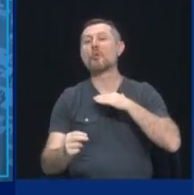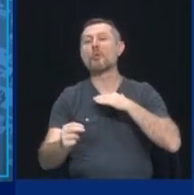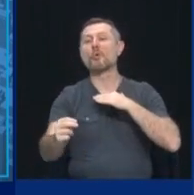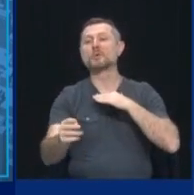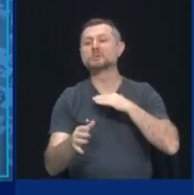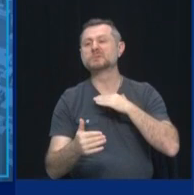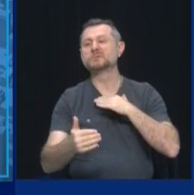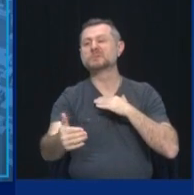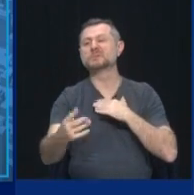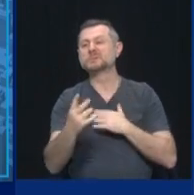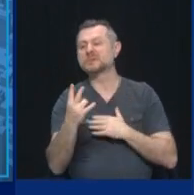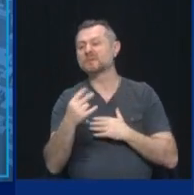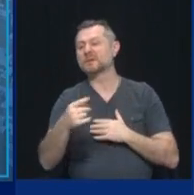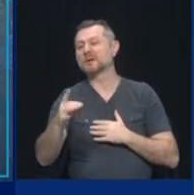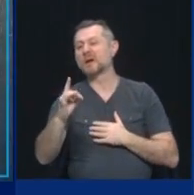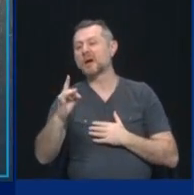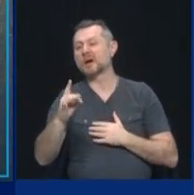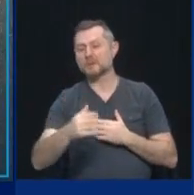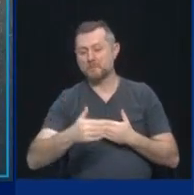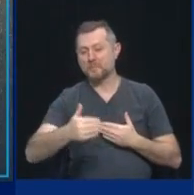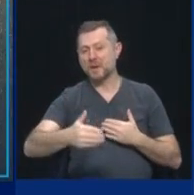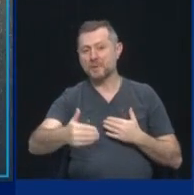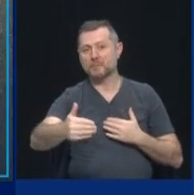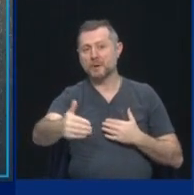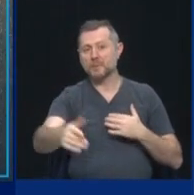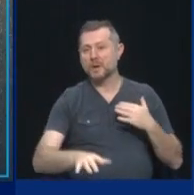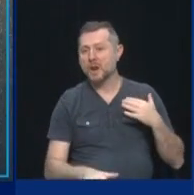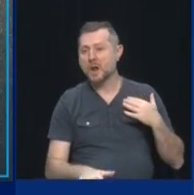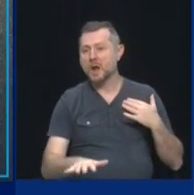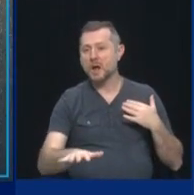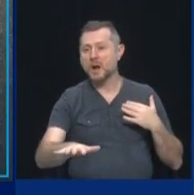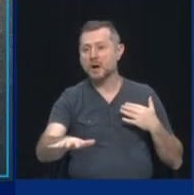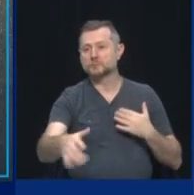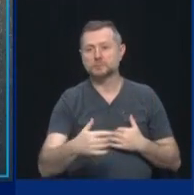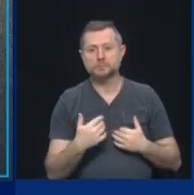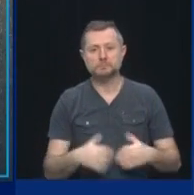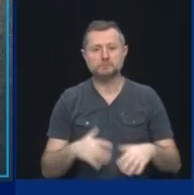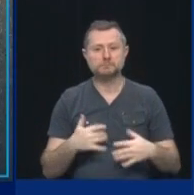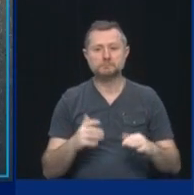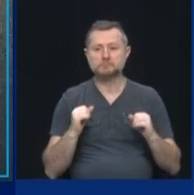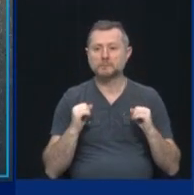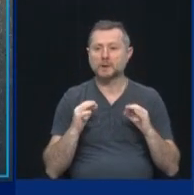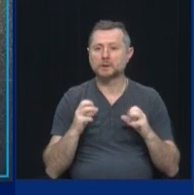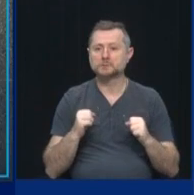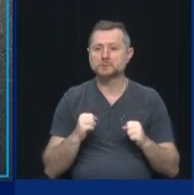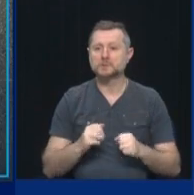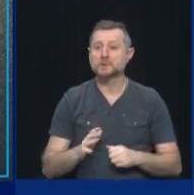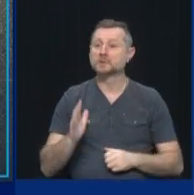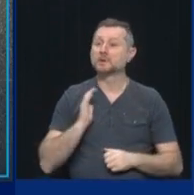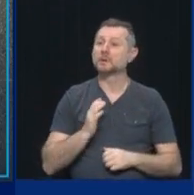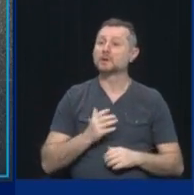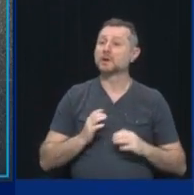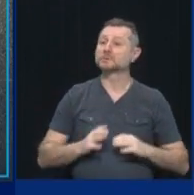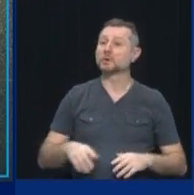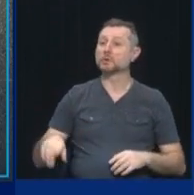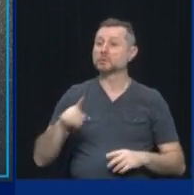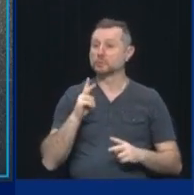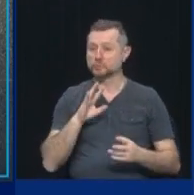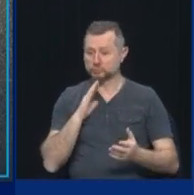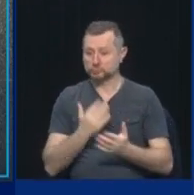north underneath at that level. Amazing. Customers will come in, they arrive at